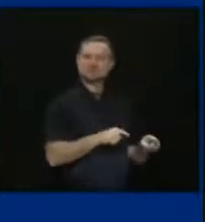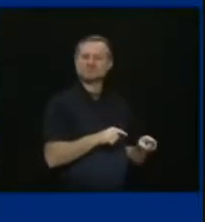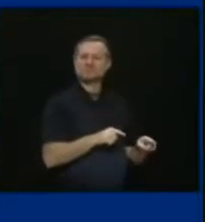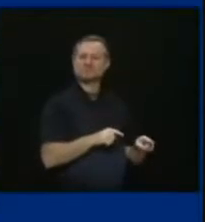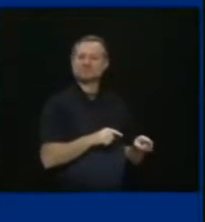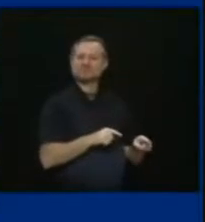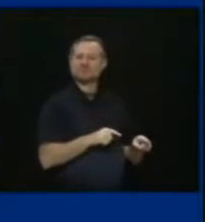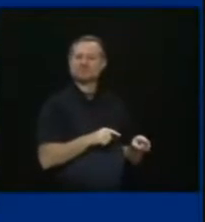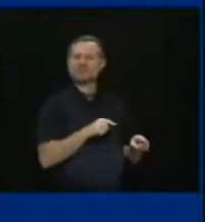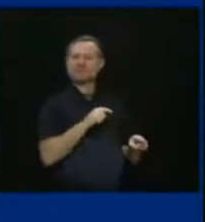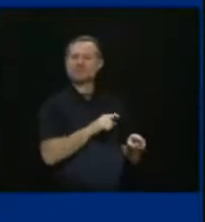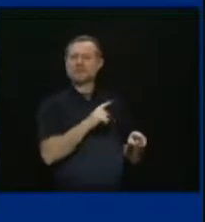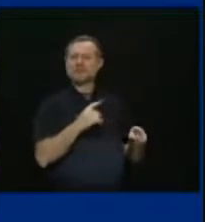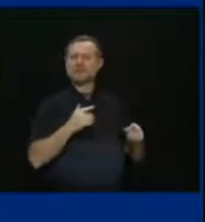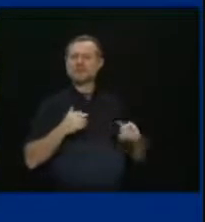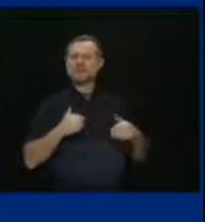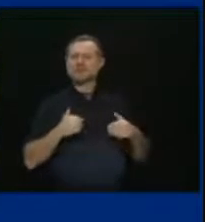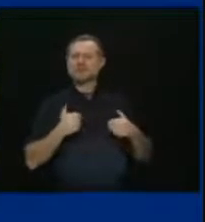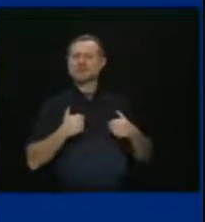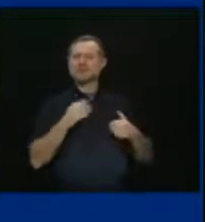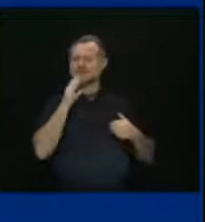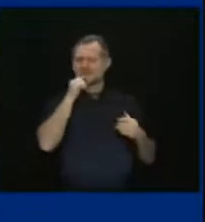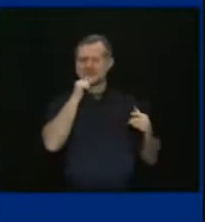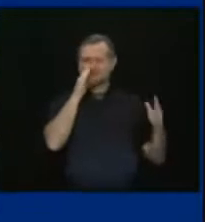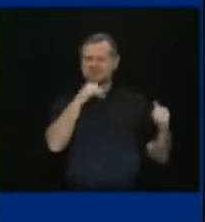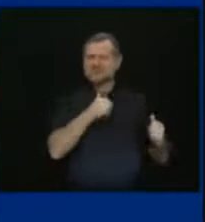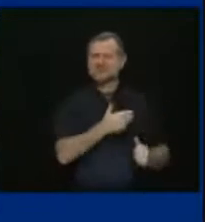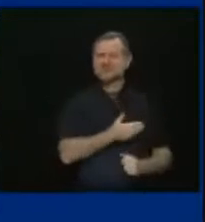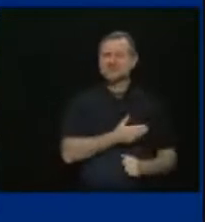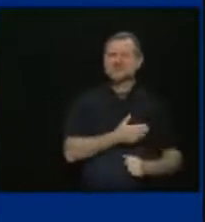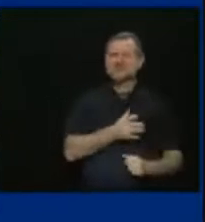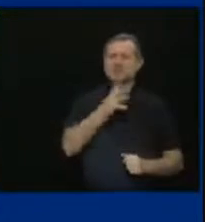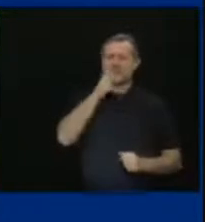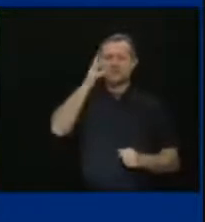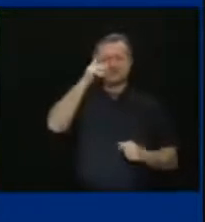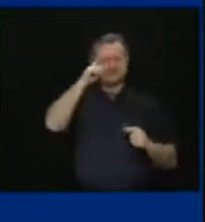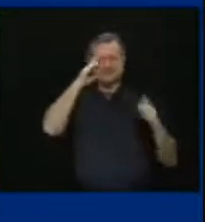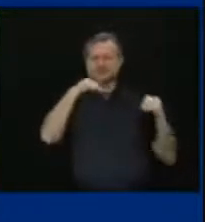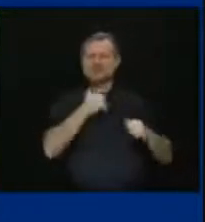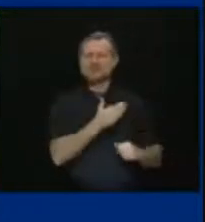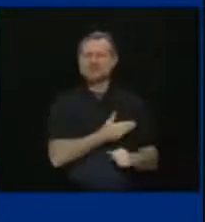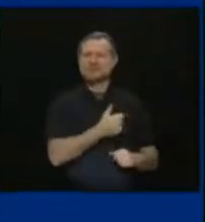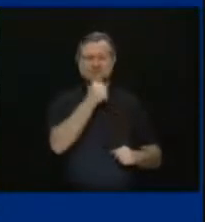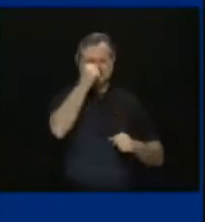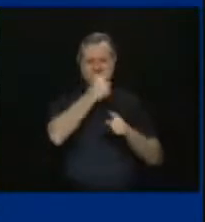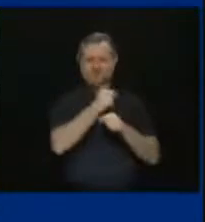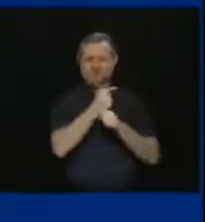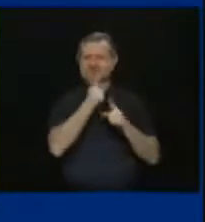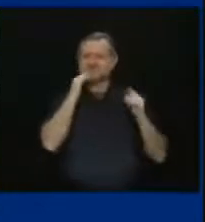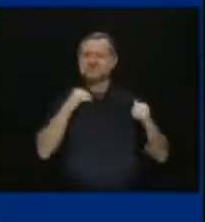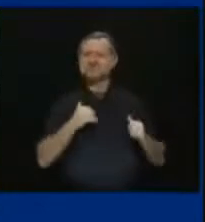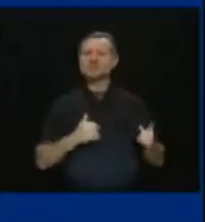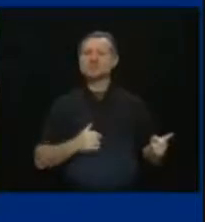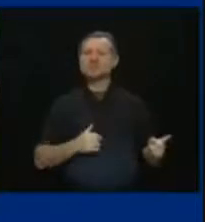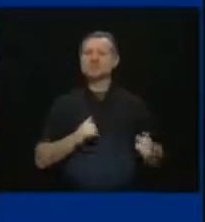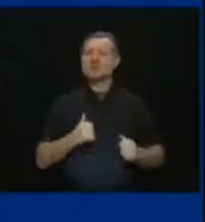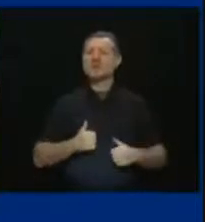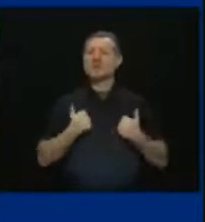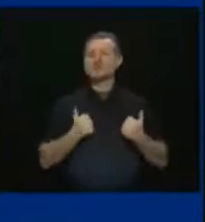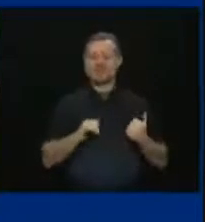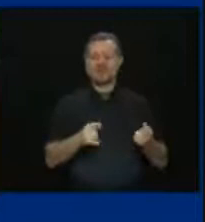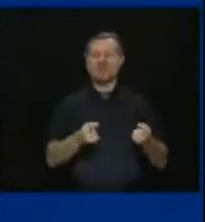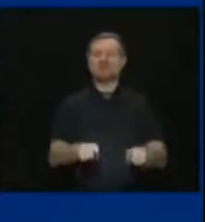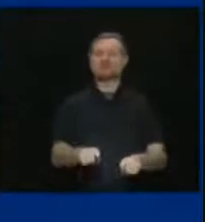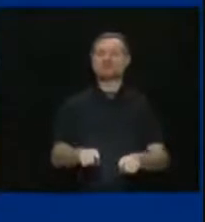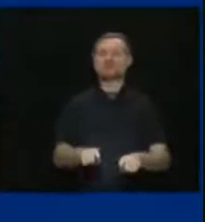ever expects to be in. Yep. No parents expects their child to fall in. No one expects their brothers or sisters, but life happens, my friends. It does happen. There's no reason to